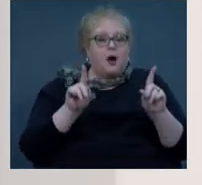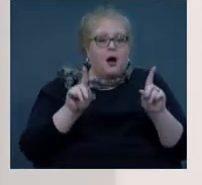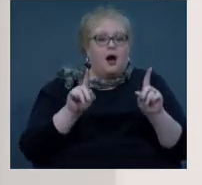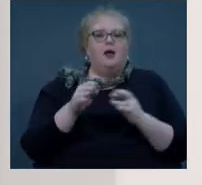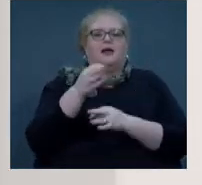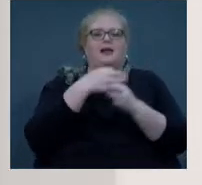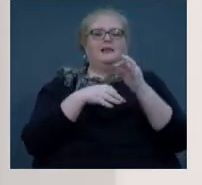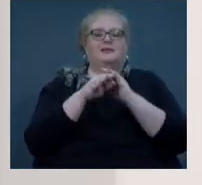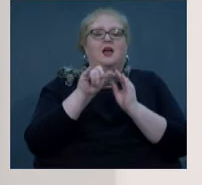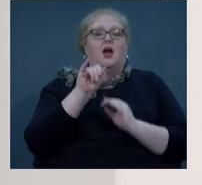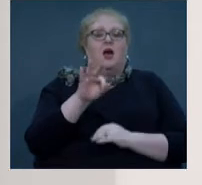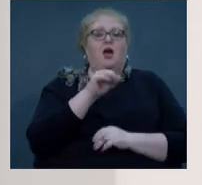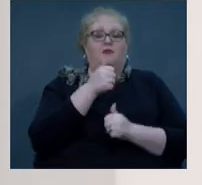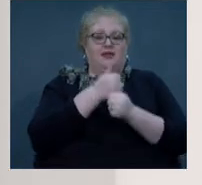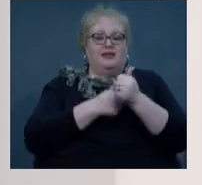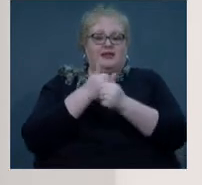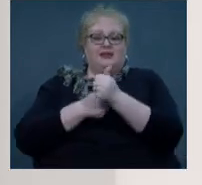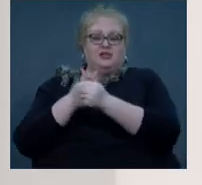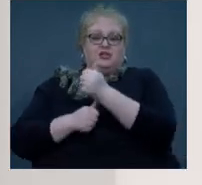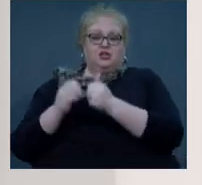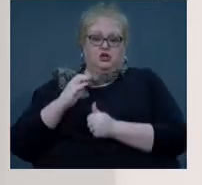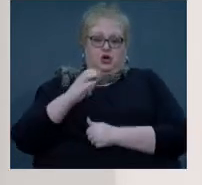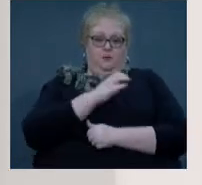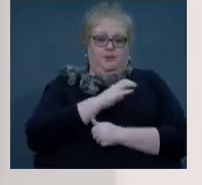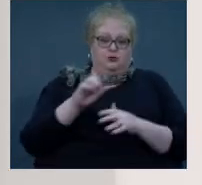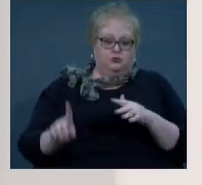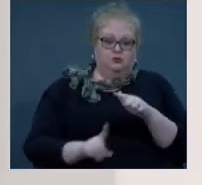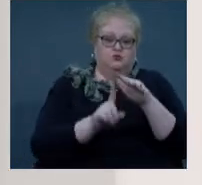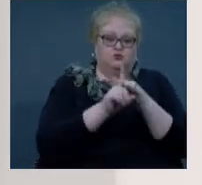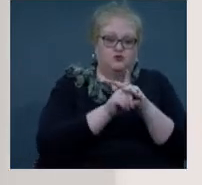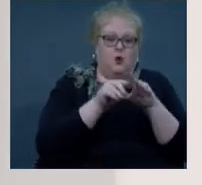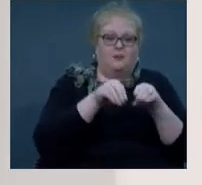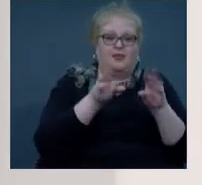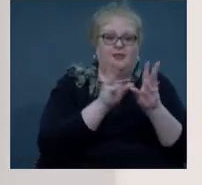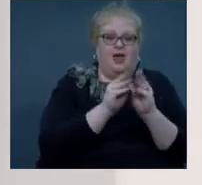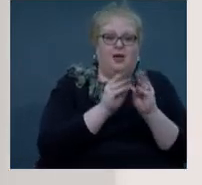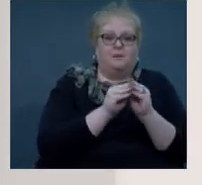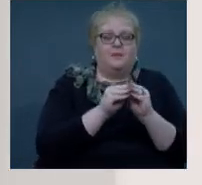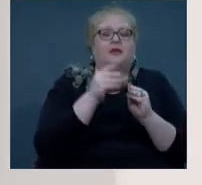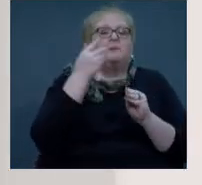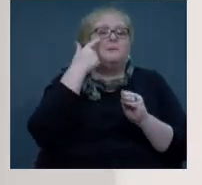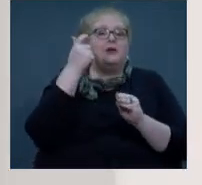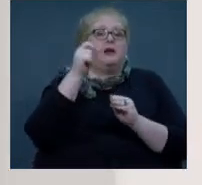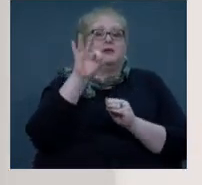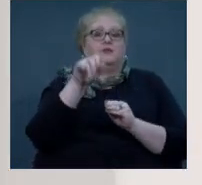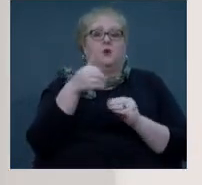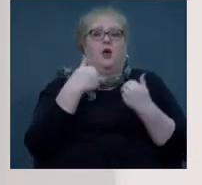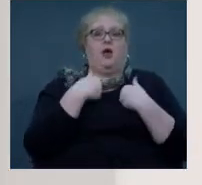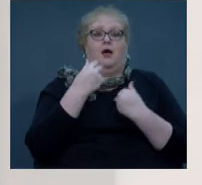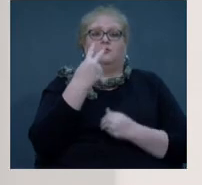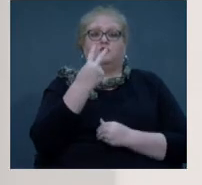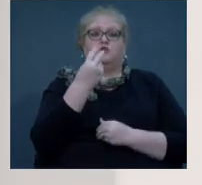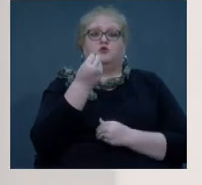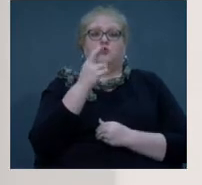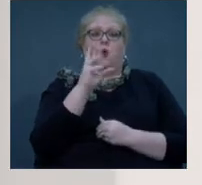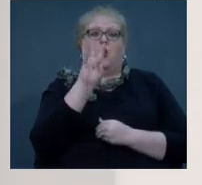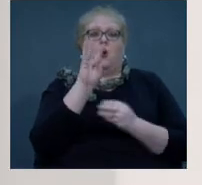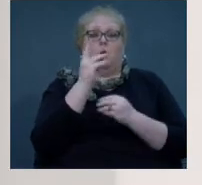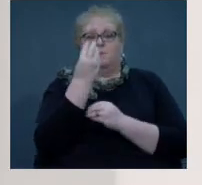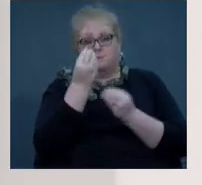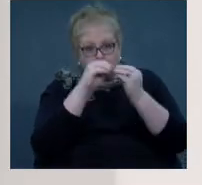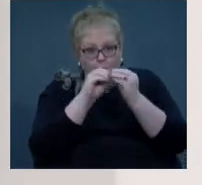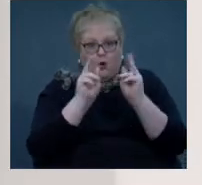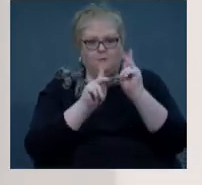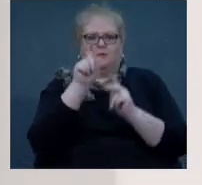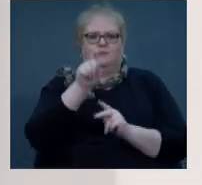there at that meeting, in which when you have more than, or 2 or more, it needs to be recorded, we're going to have a technical staff meeting